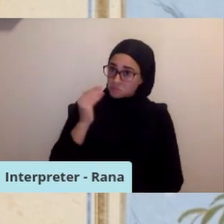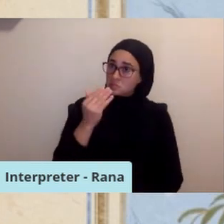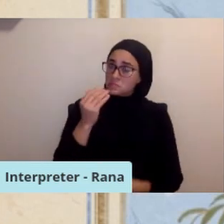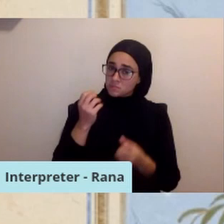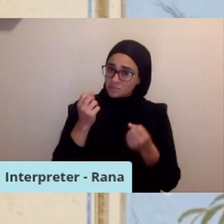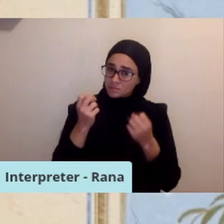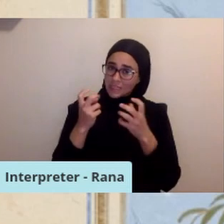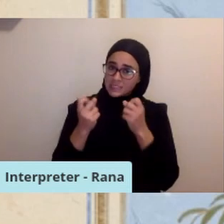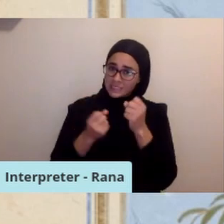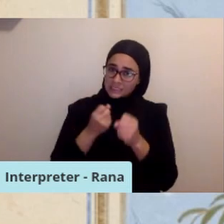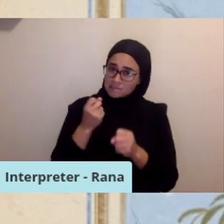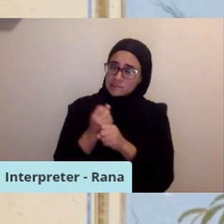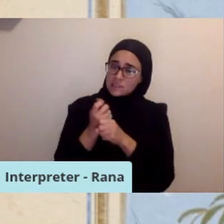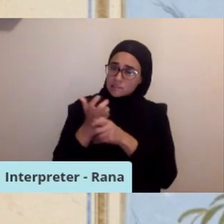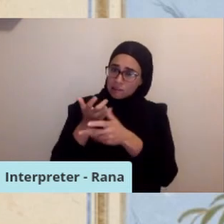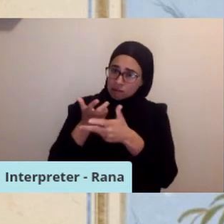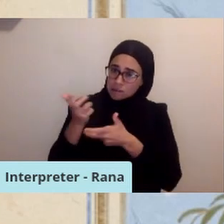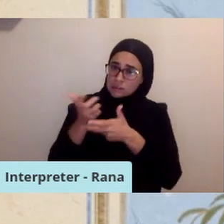system